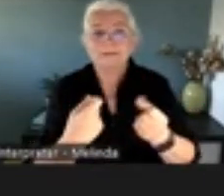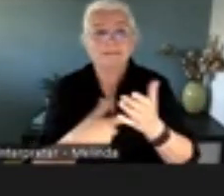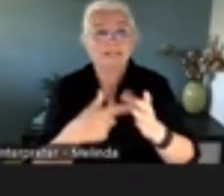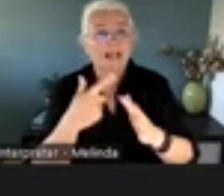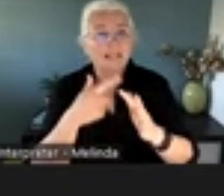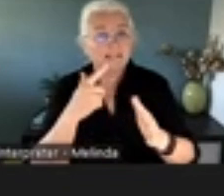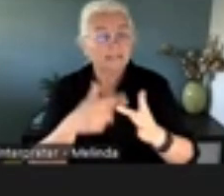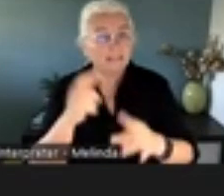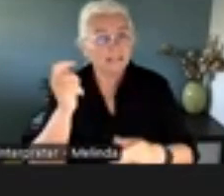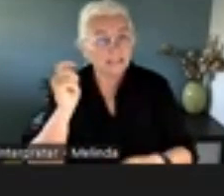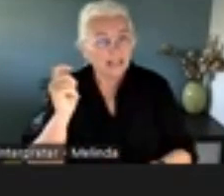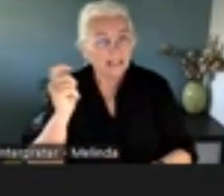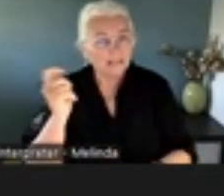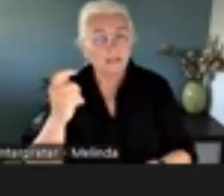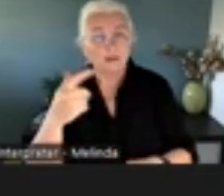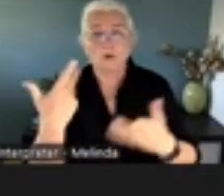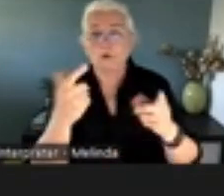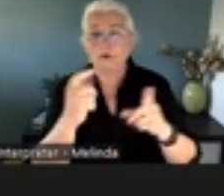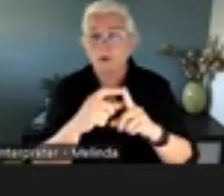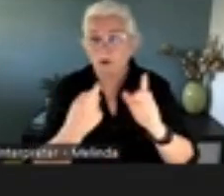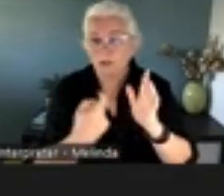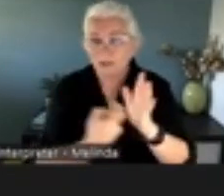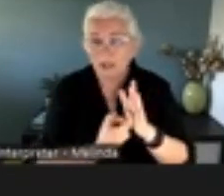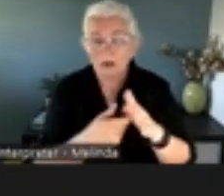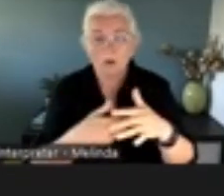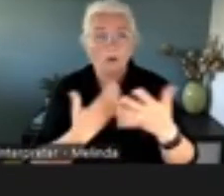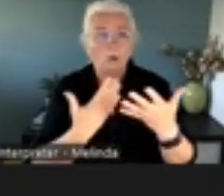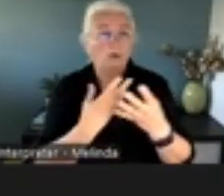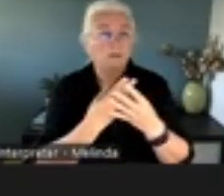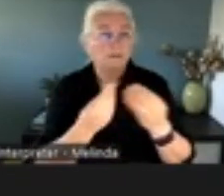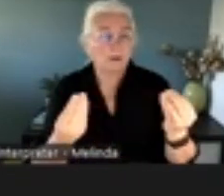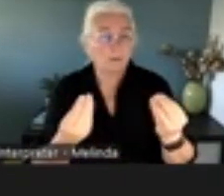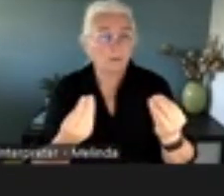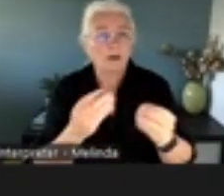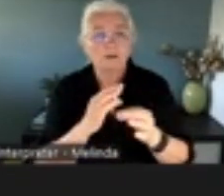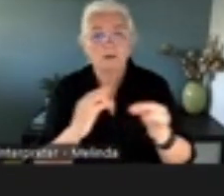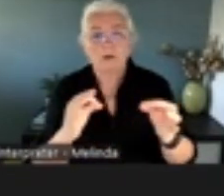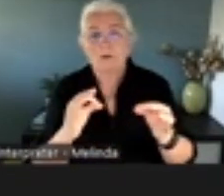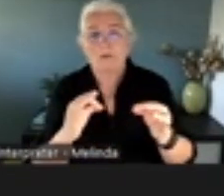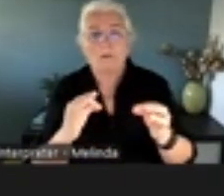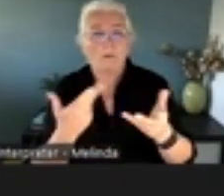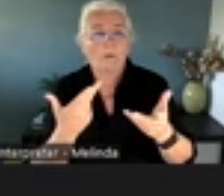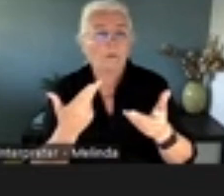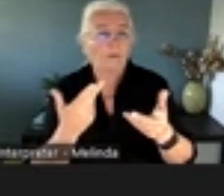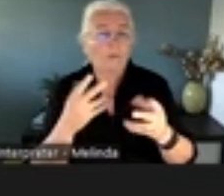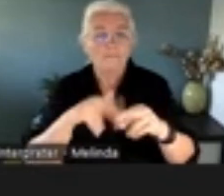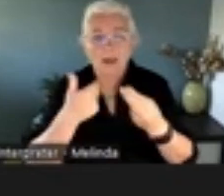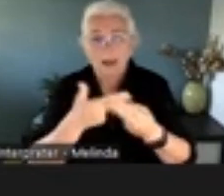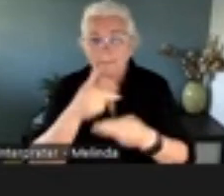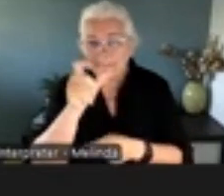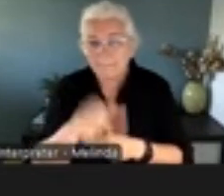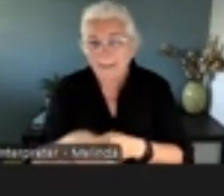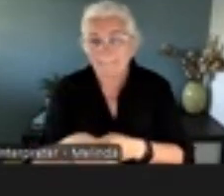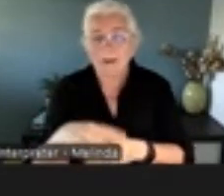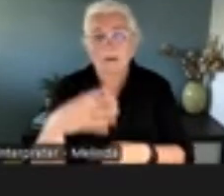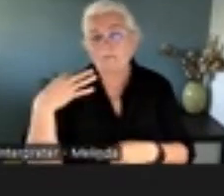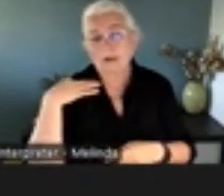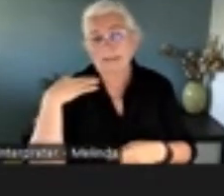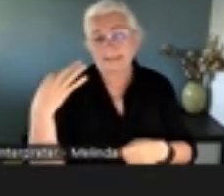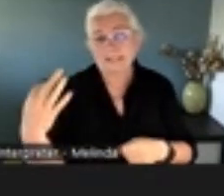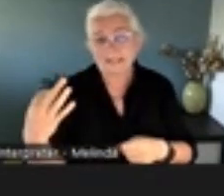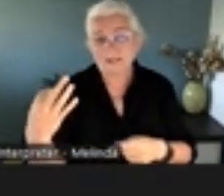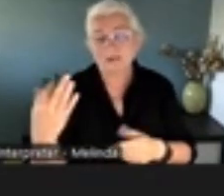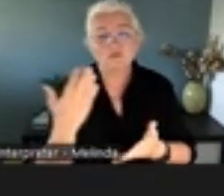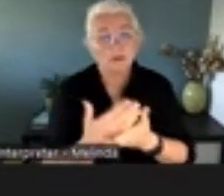also be more informal work, somebody doing care as a family member or volunteer work. It's really